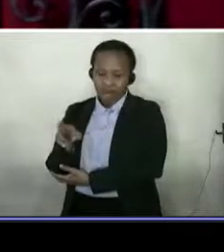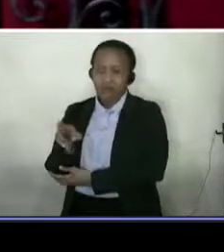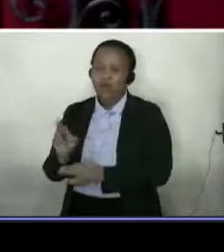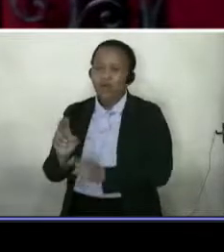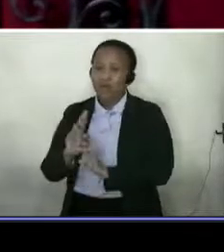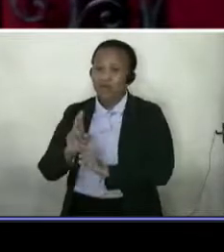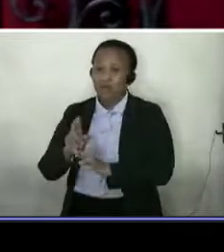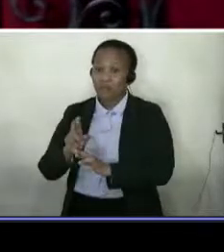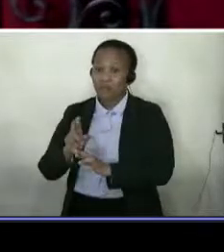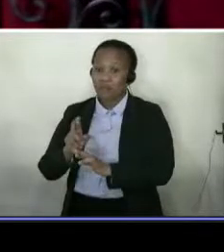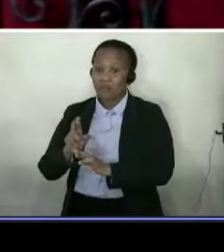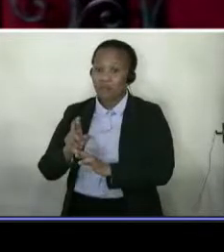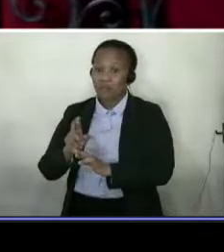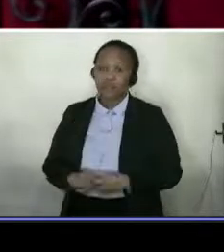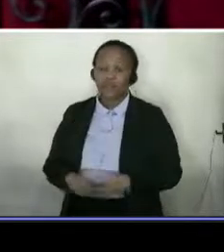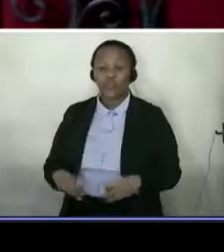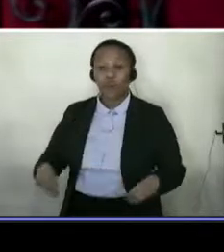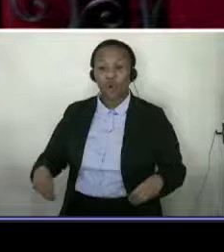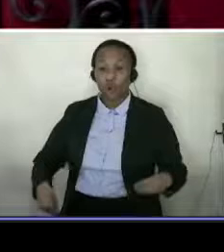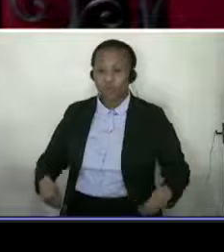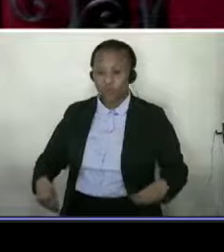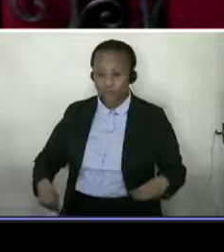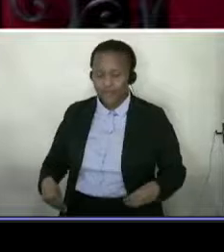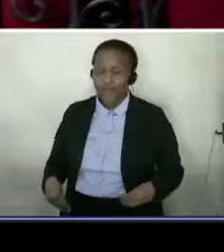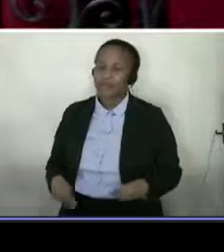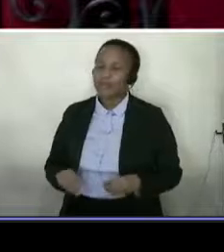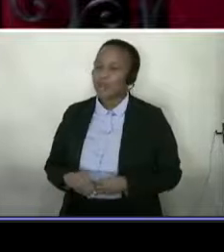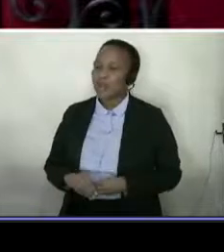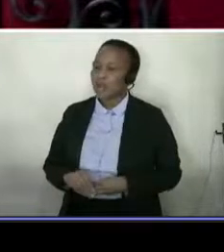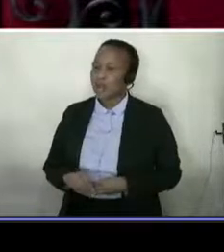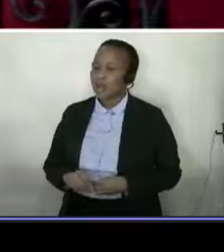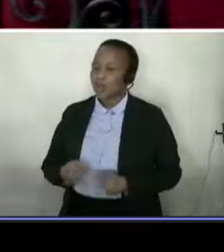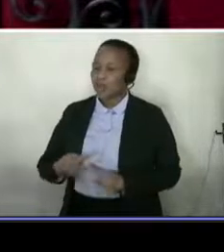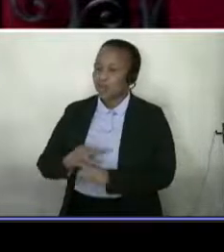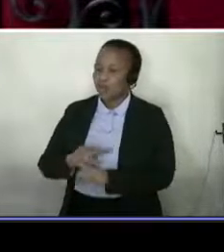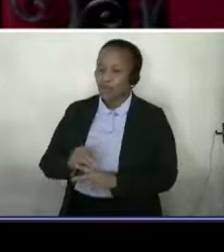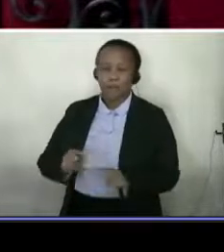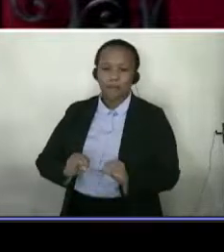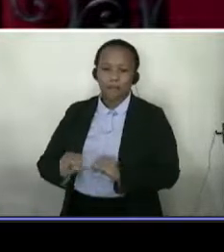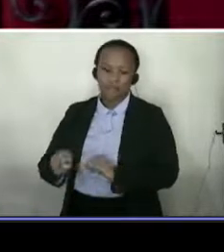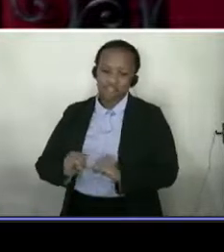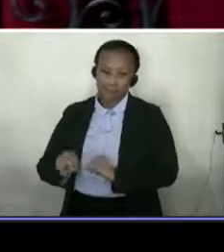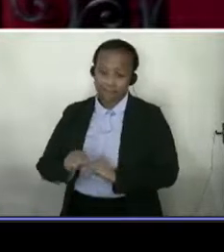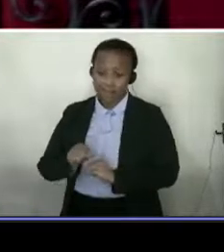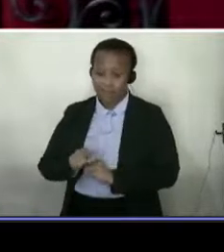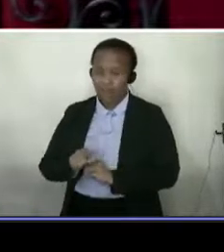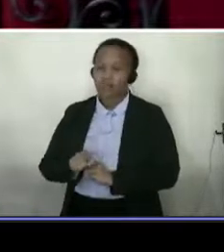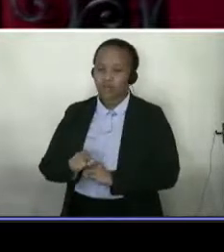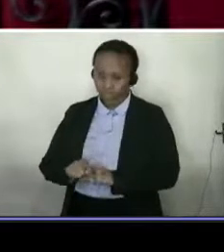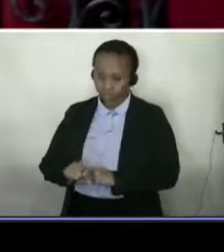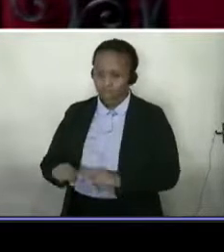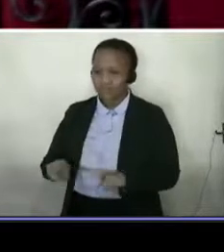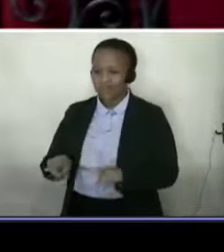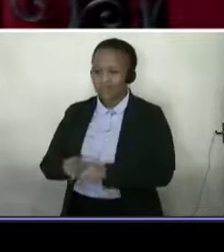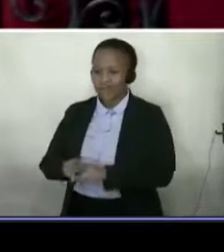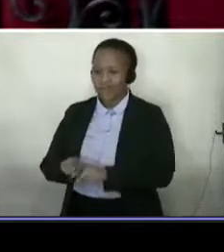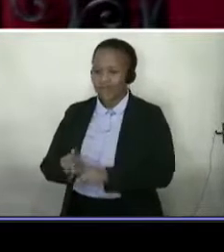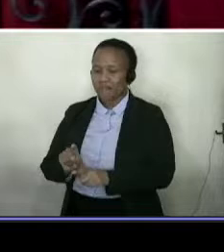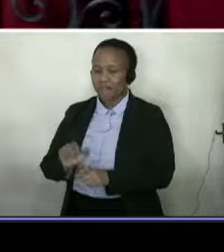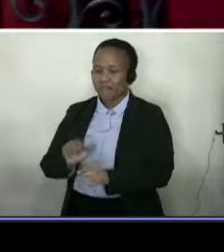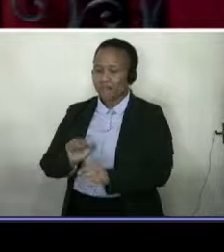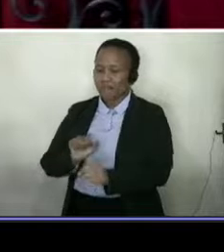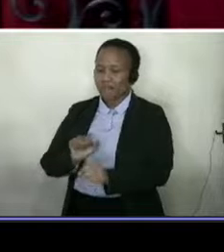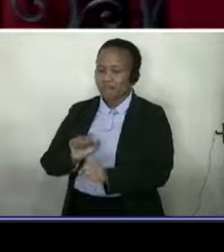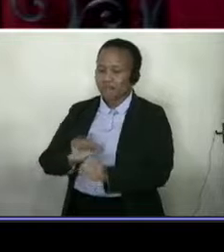quote, "Corruption and mismanagement of financial resources has become endemic in this province. Audit